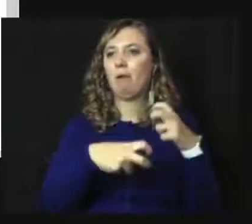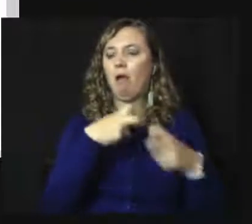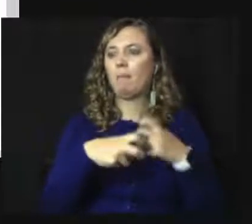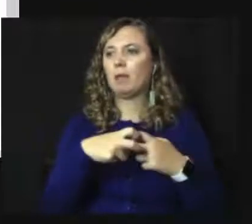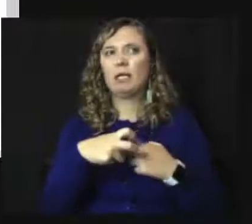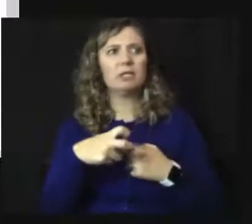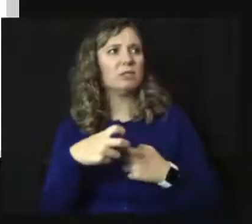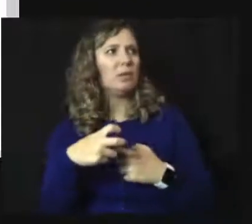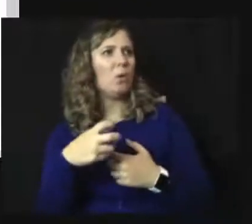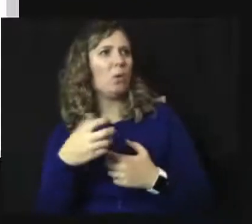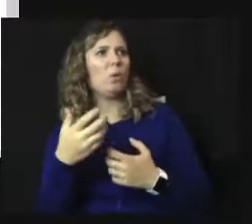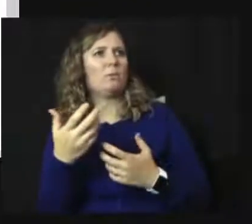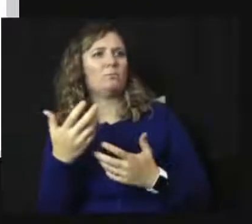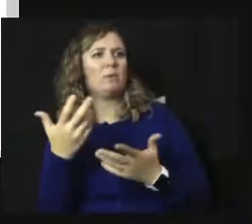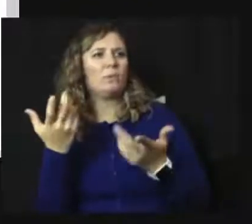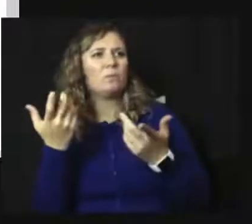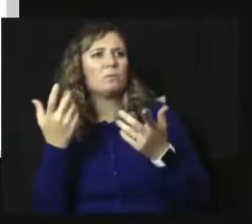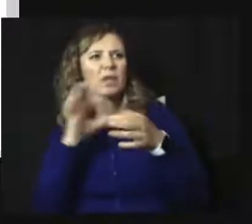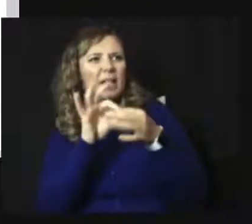rage.